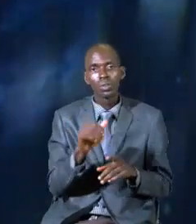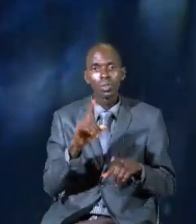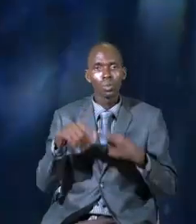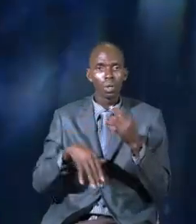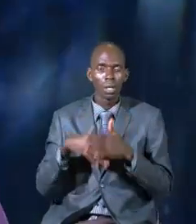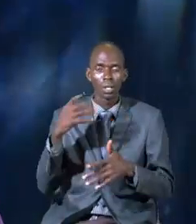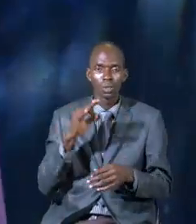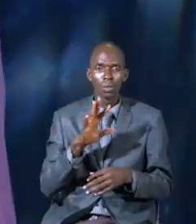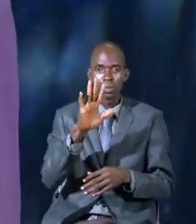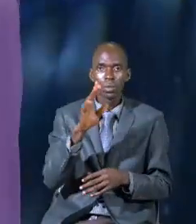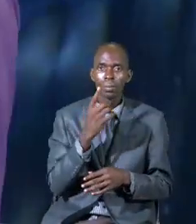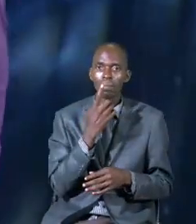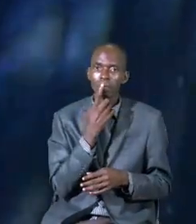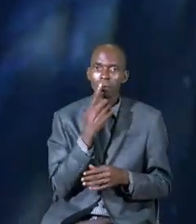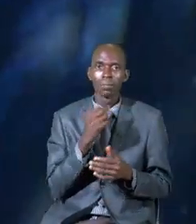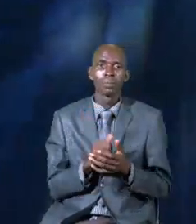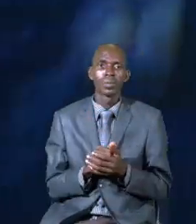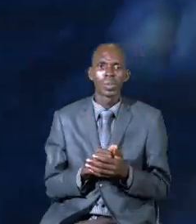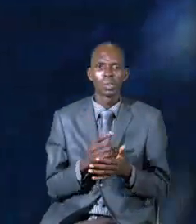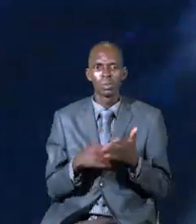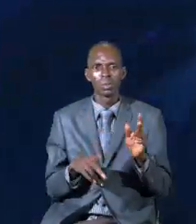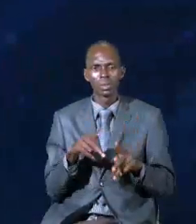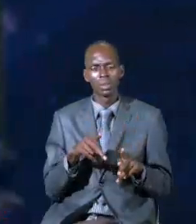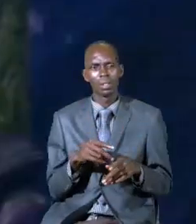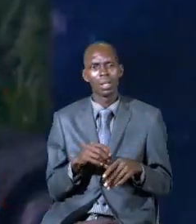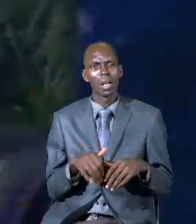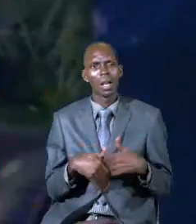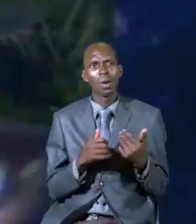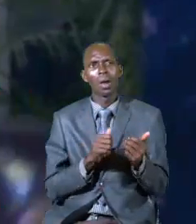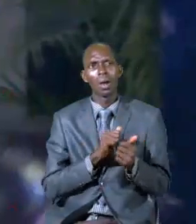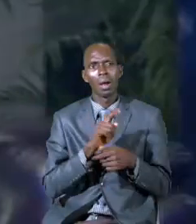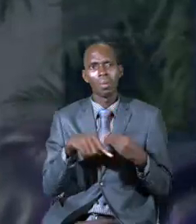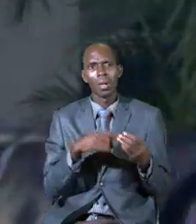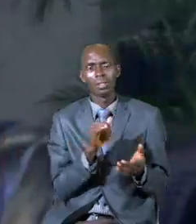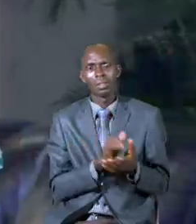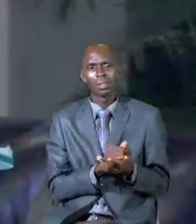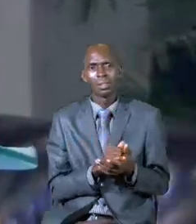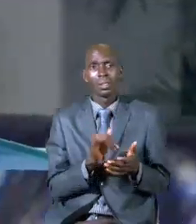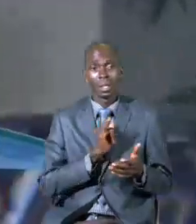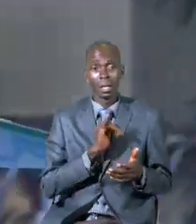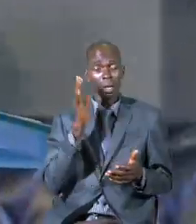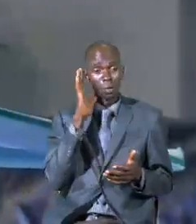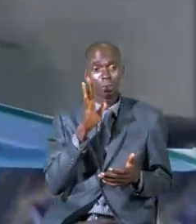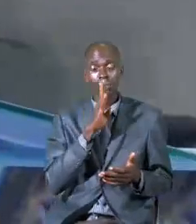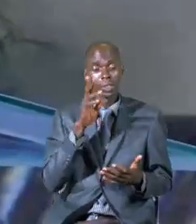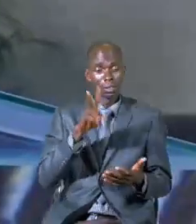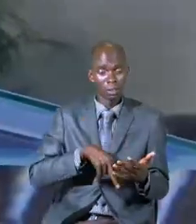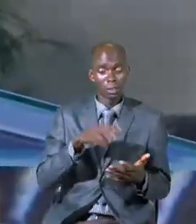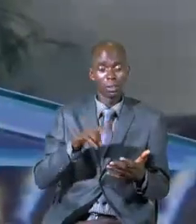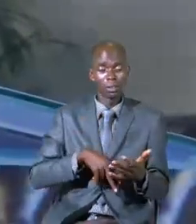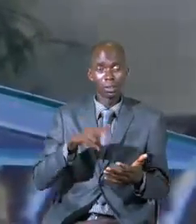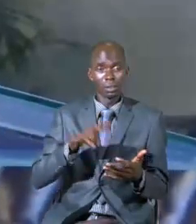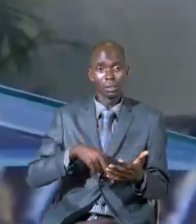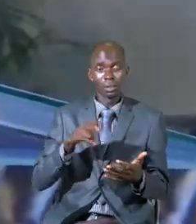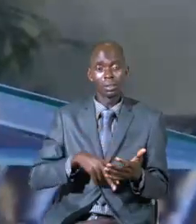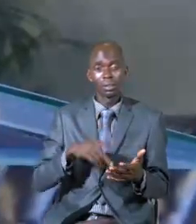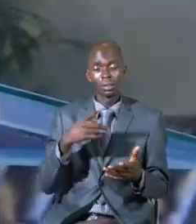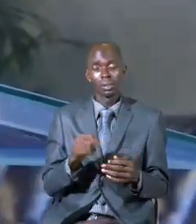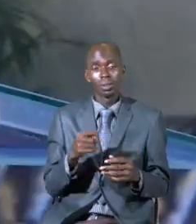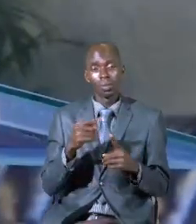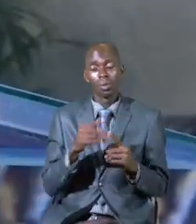some people say, how about that now? This book of the law, and have to be reading the law every time. What that is